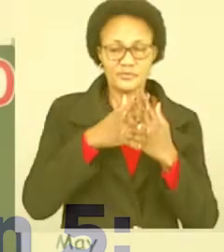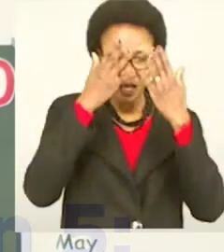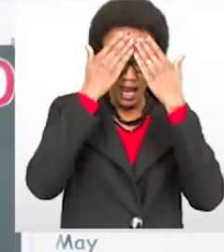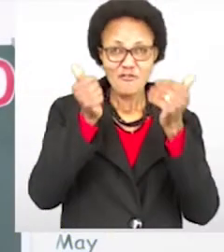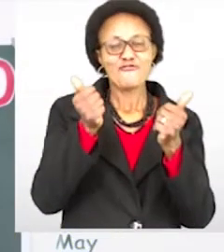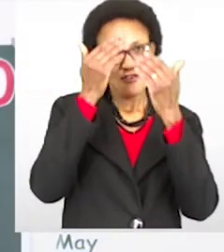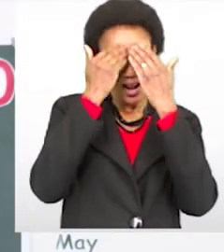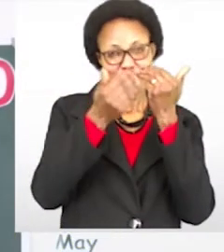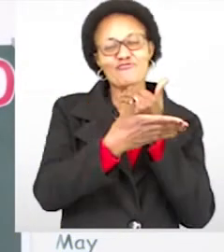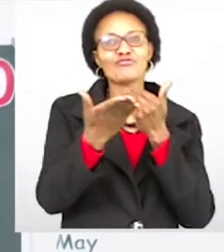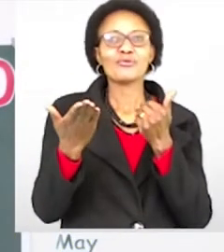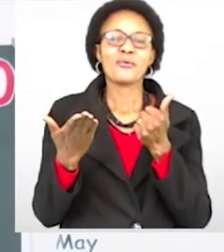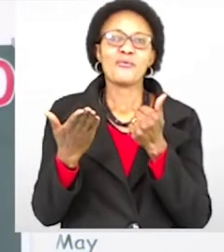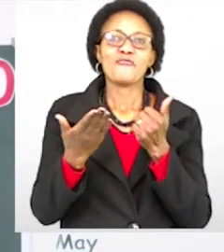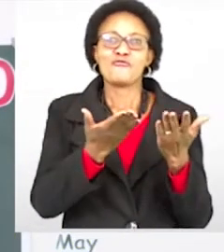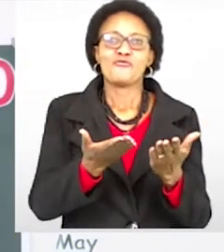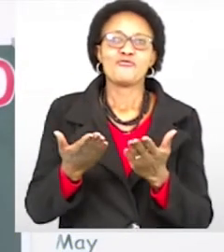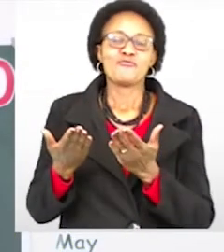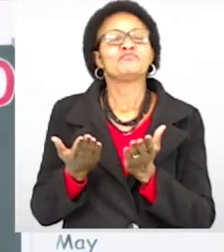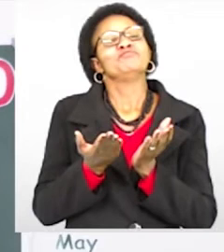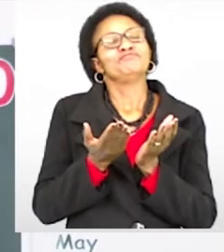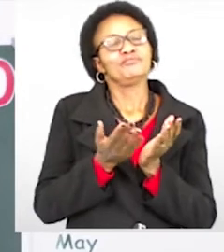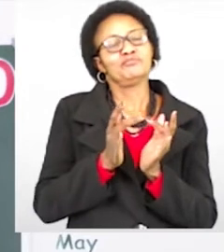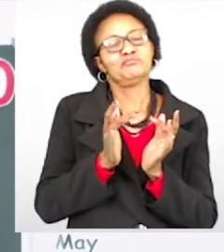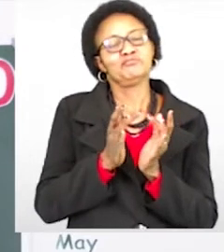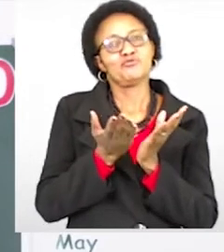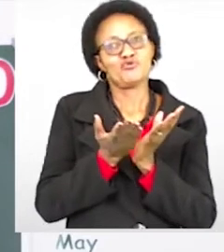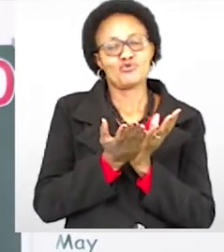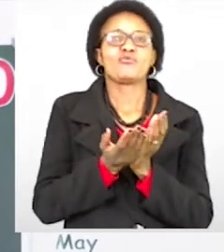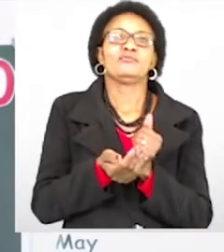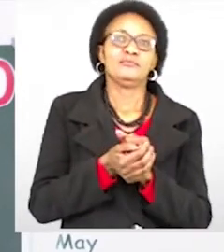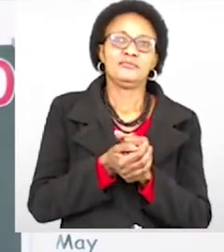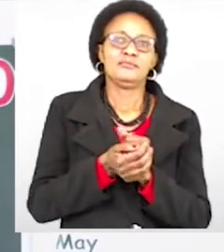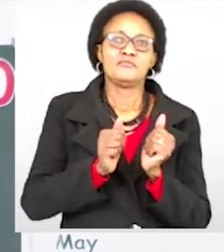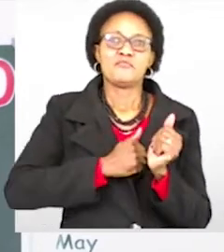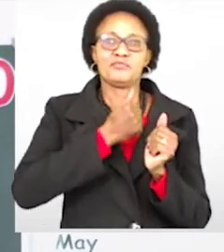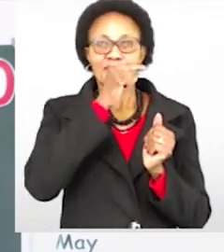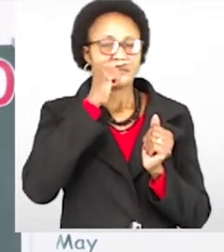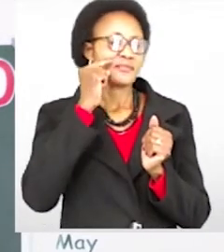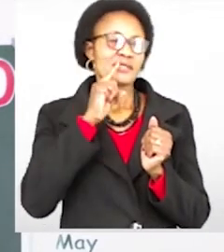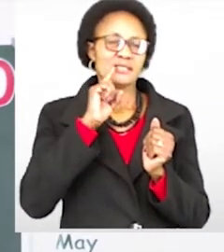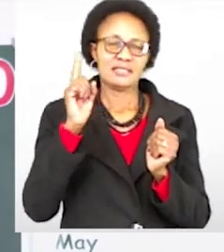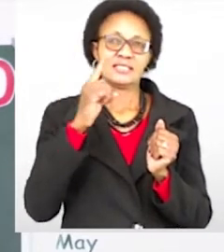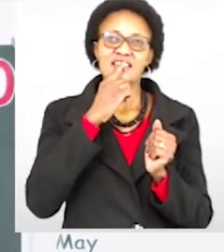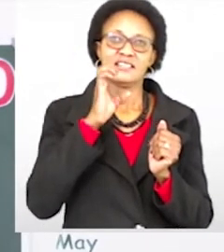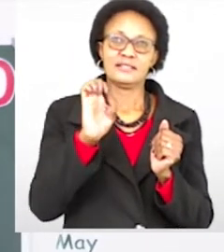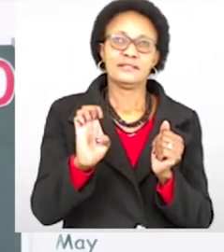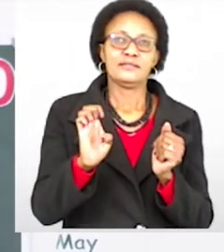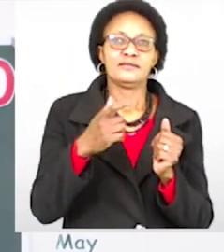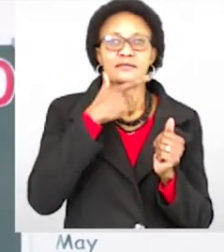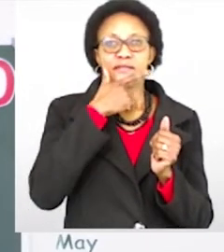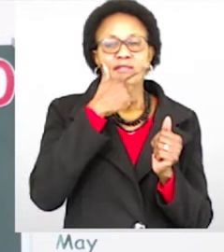Hello everyone and welcome to My Zone Online School. My name is Teacher Mutsa and thank